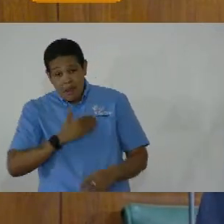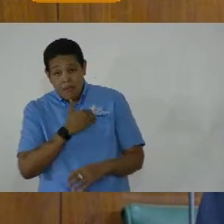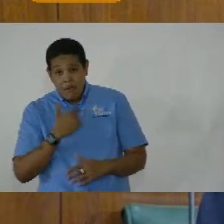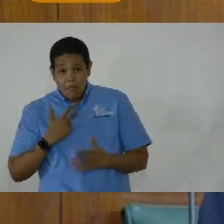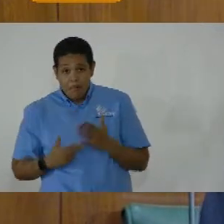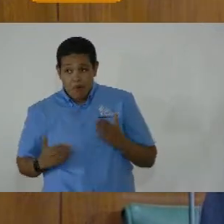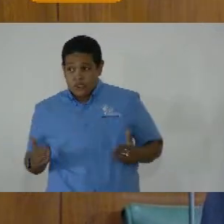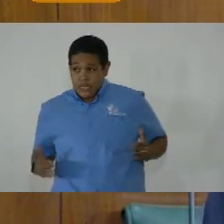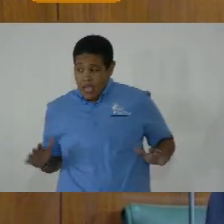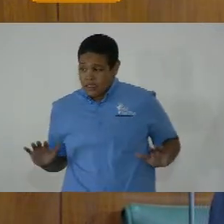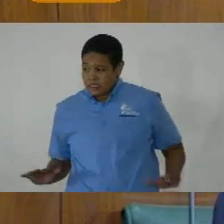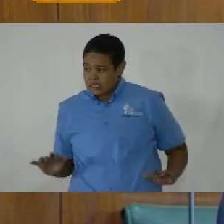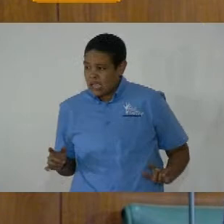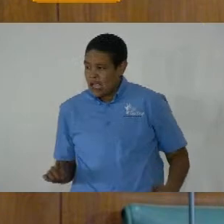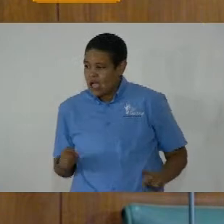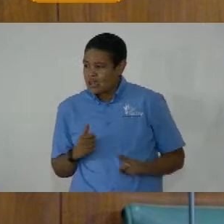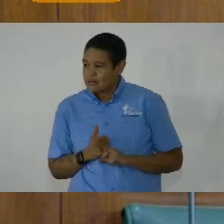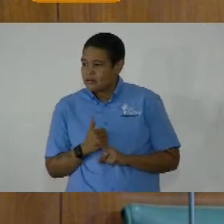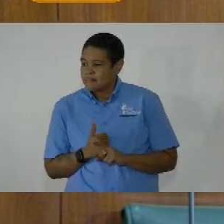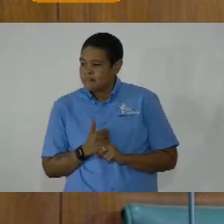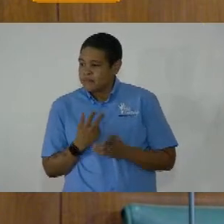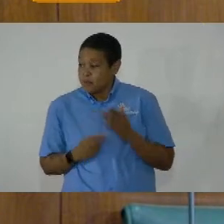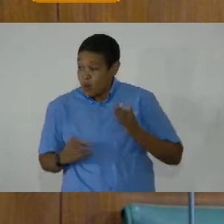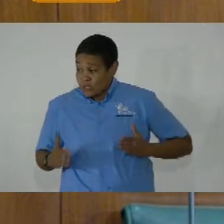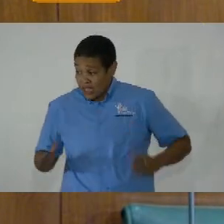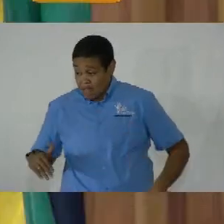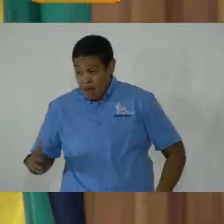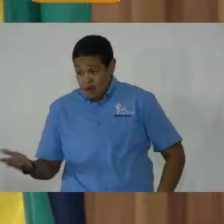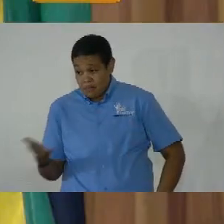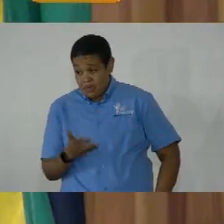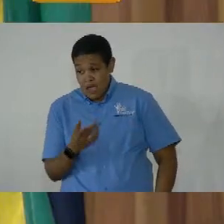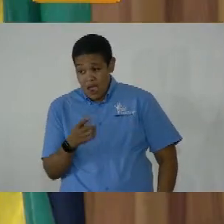both sides of the House,